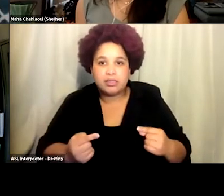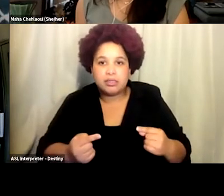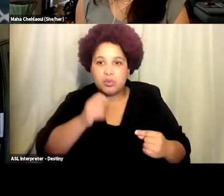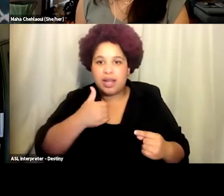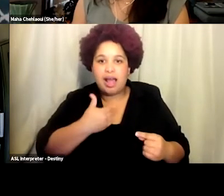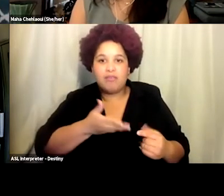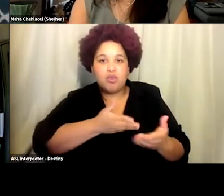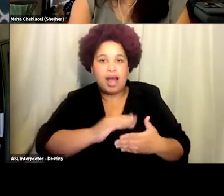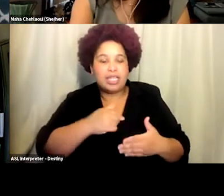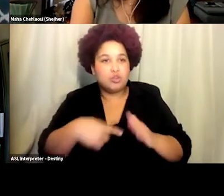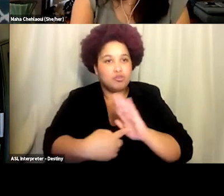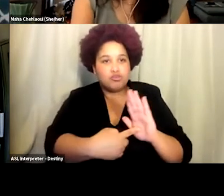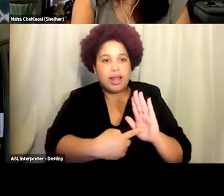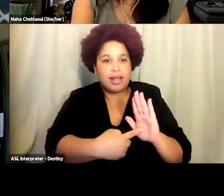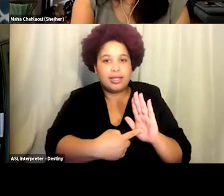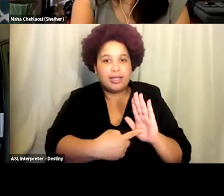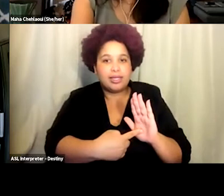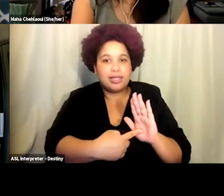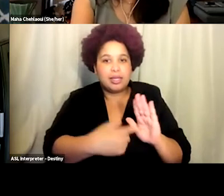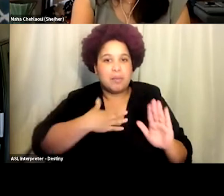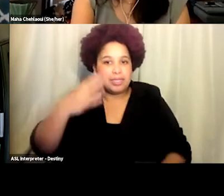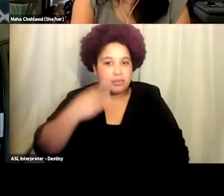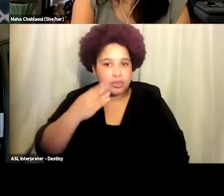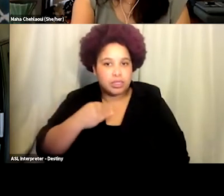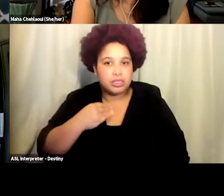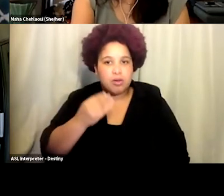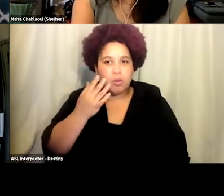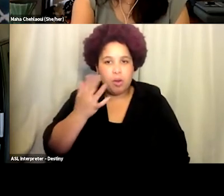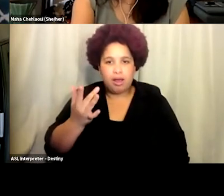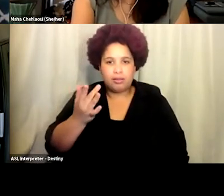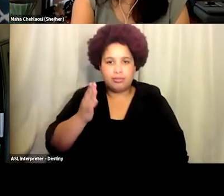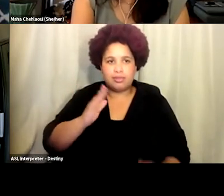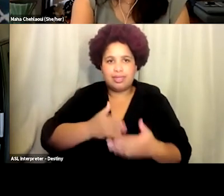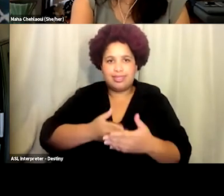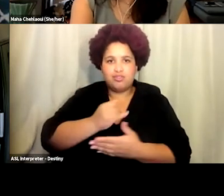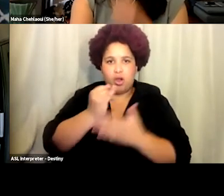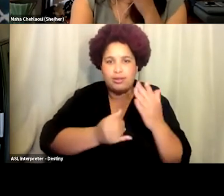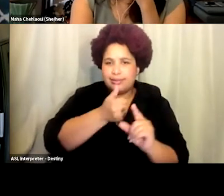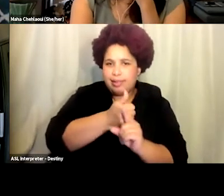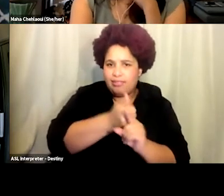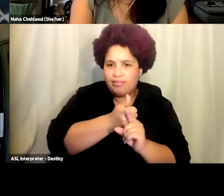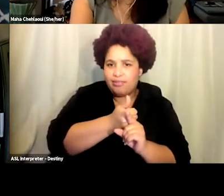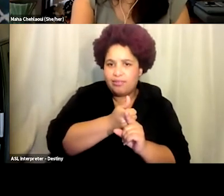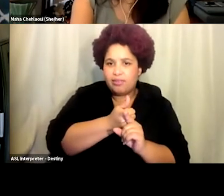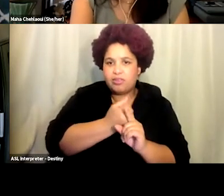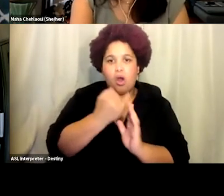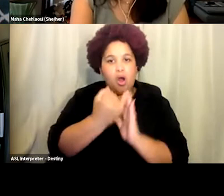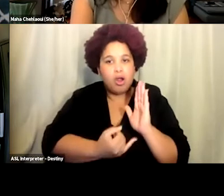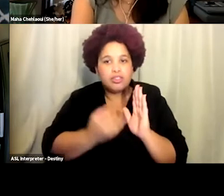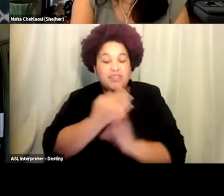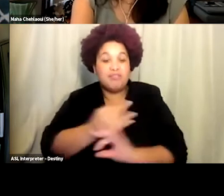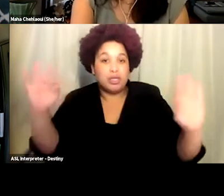right to portray my experience, because that's against art itself. Art should always be